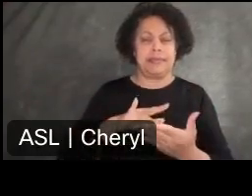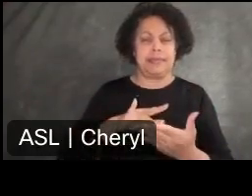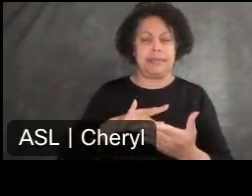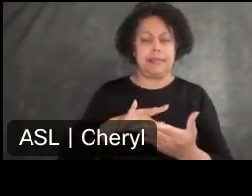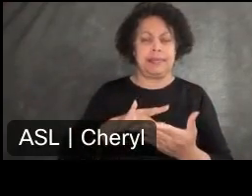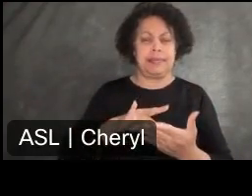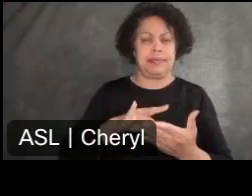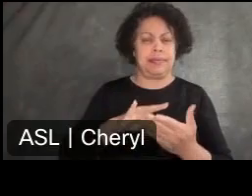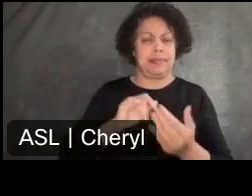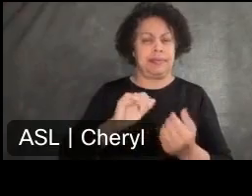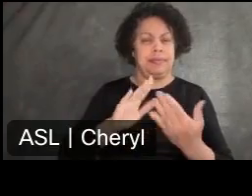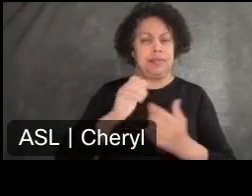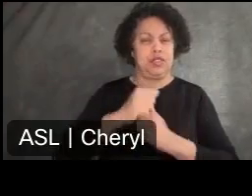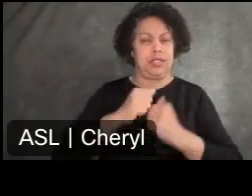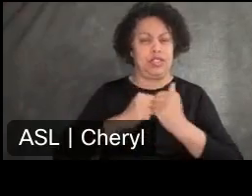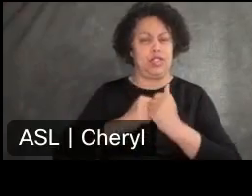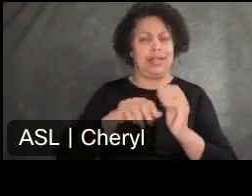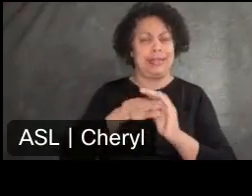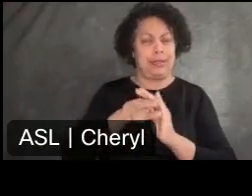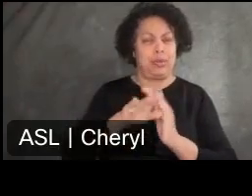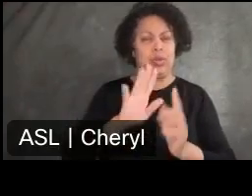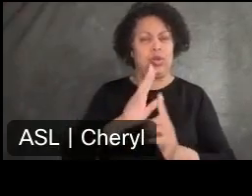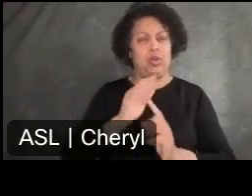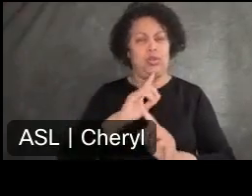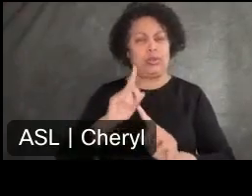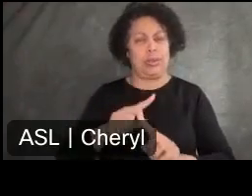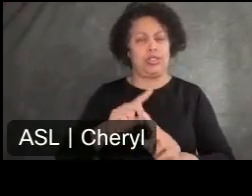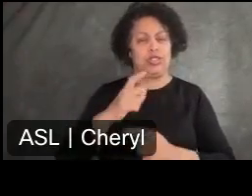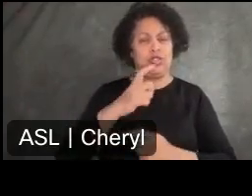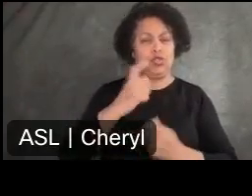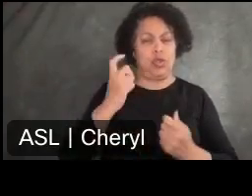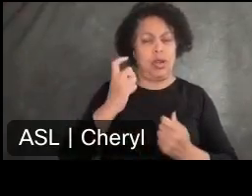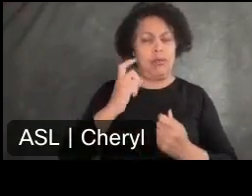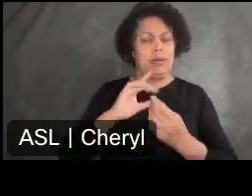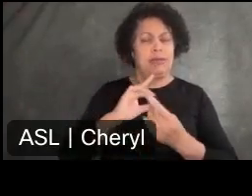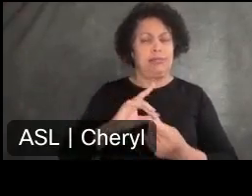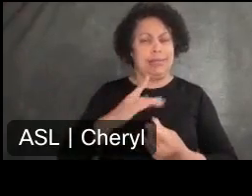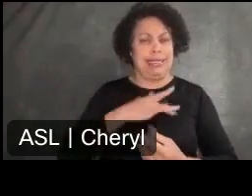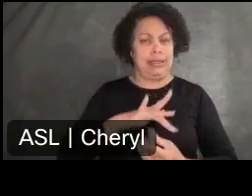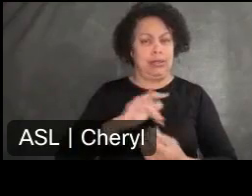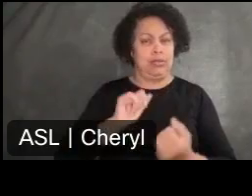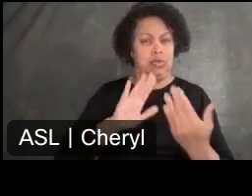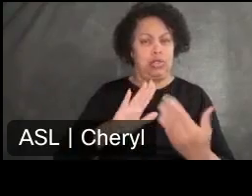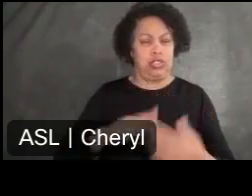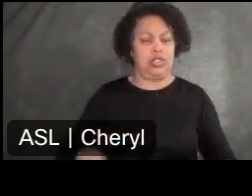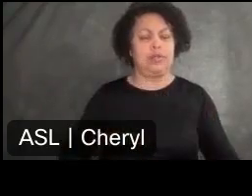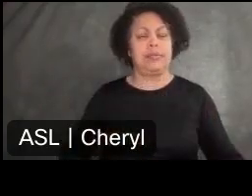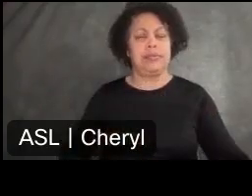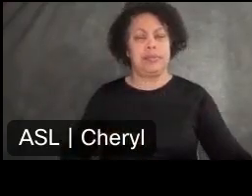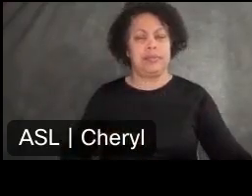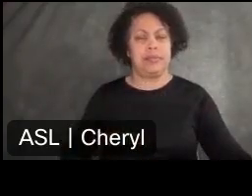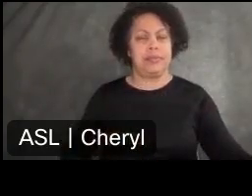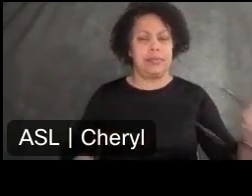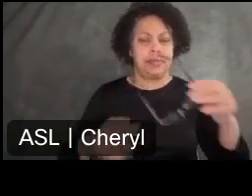framework, the accessible, culturally responsive, trauma-informed approach. And on this outer ring of